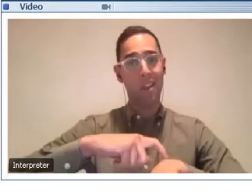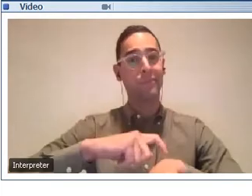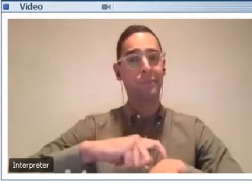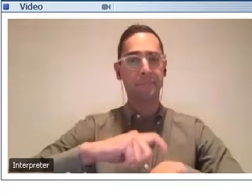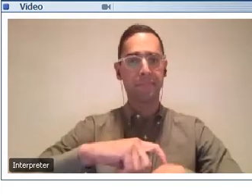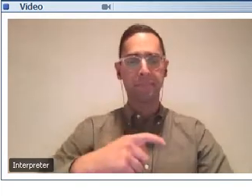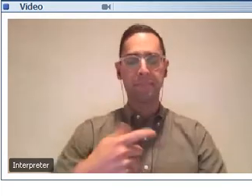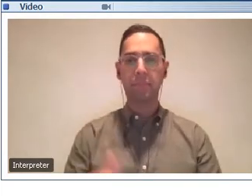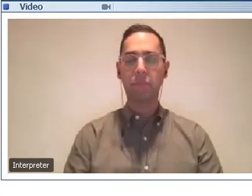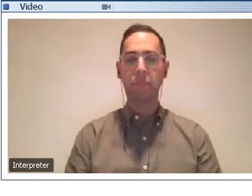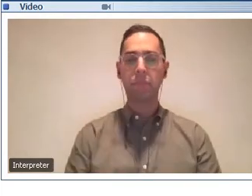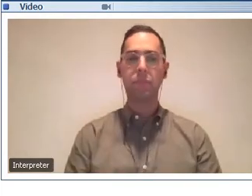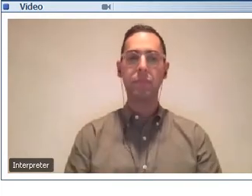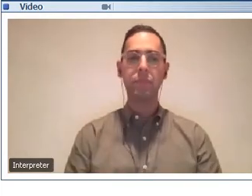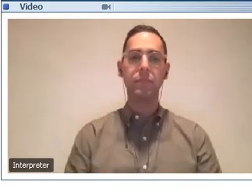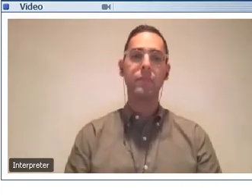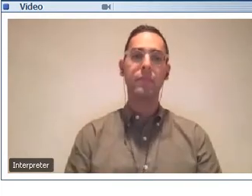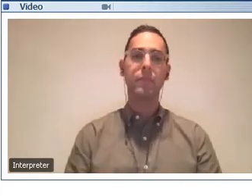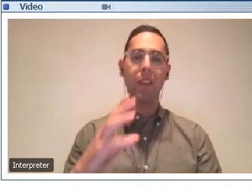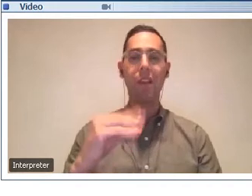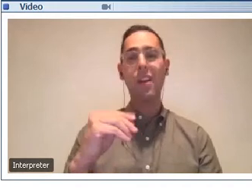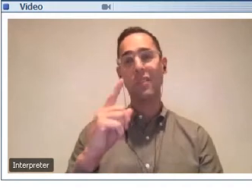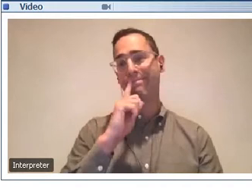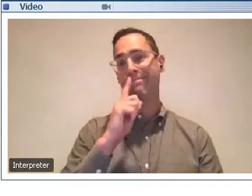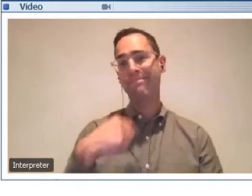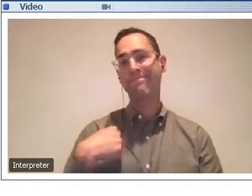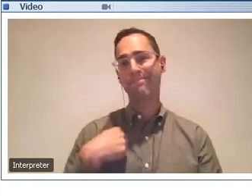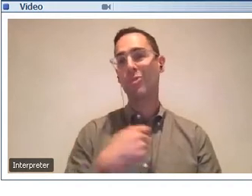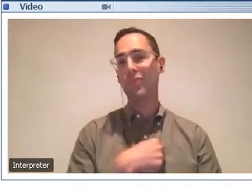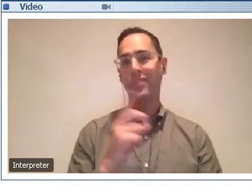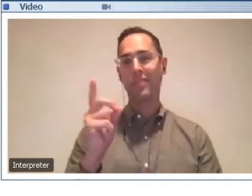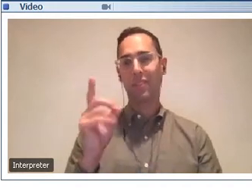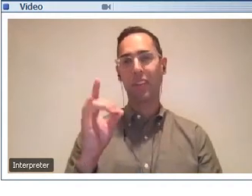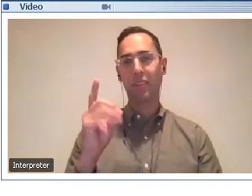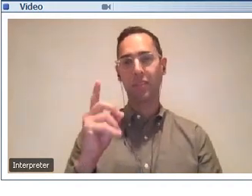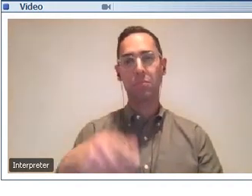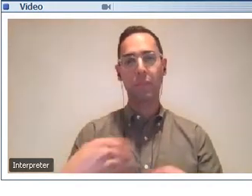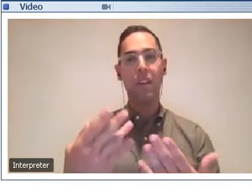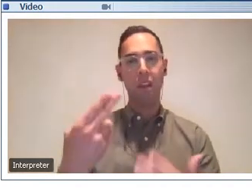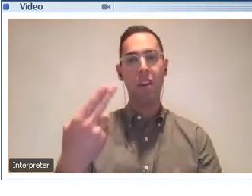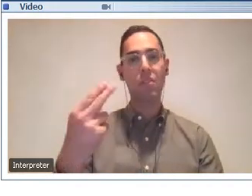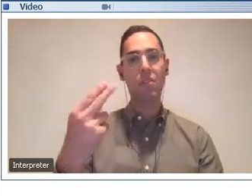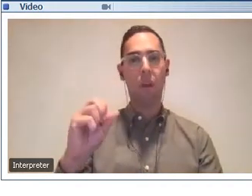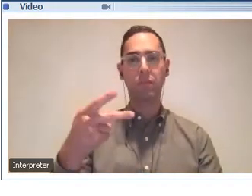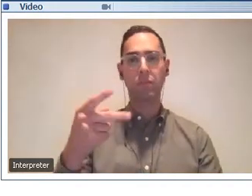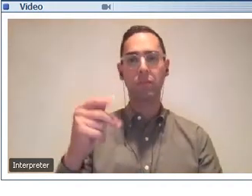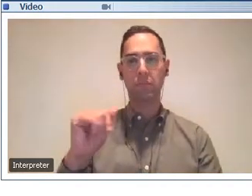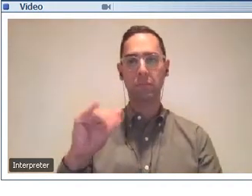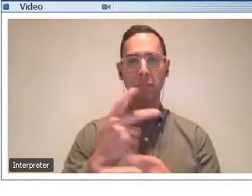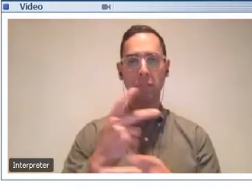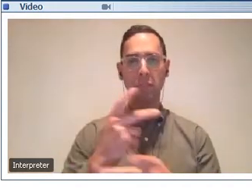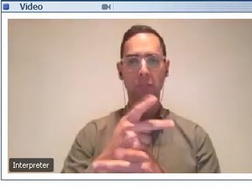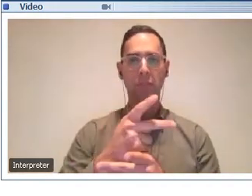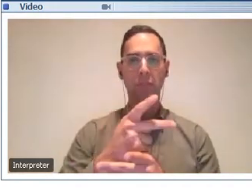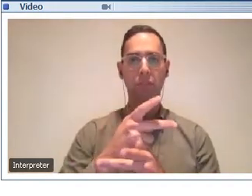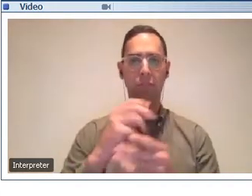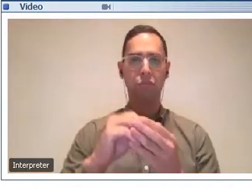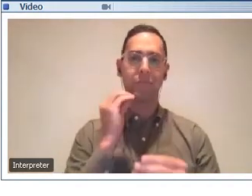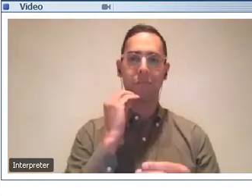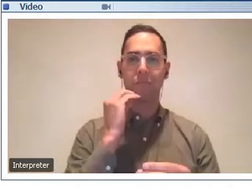we were providing hospice care in the home. So as many of you who may currently engage or have engaged